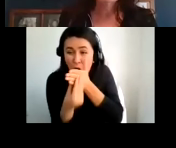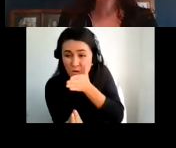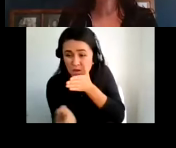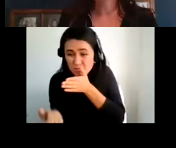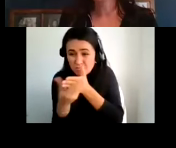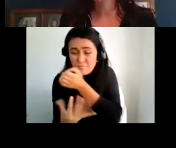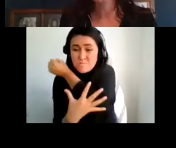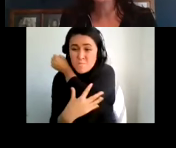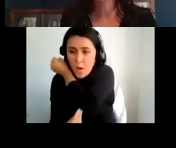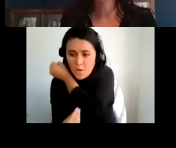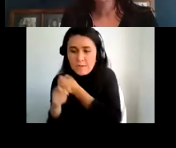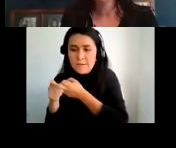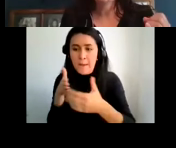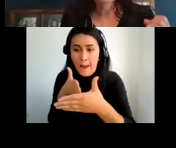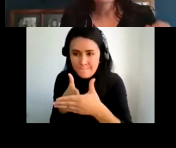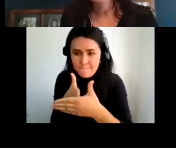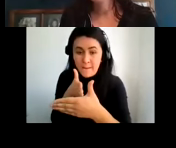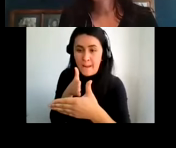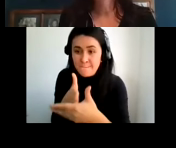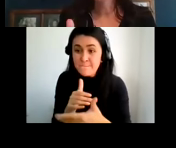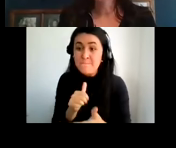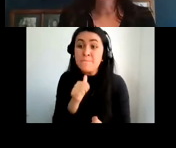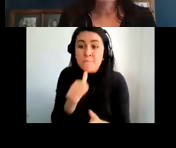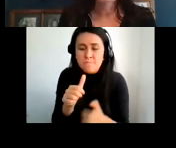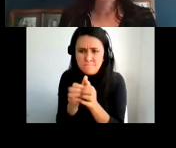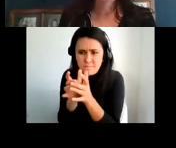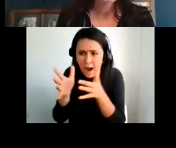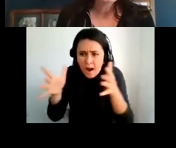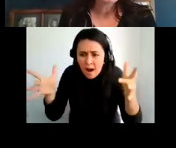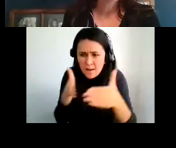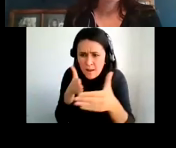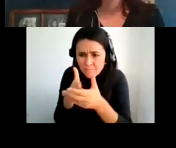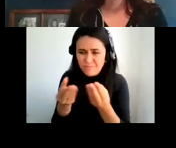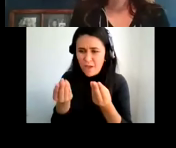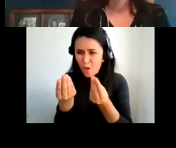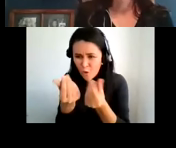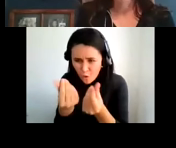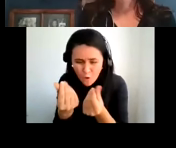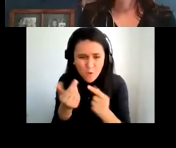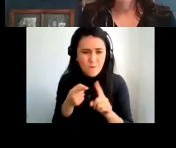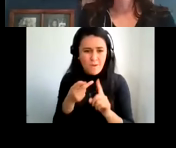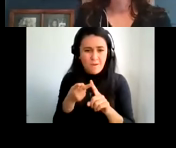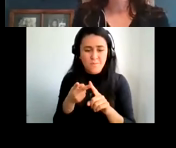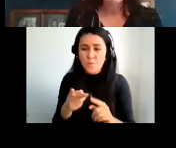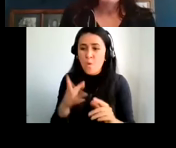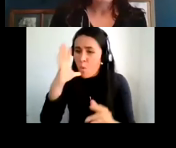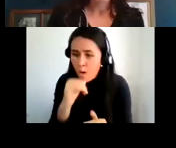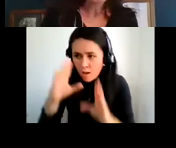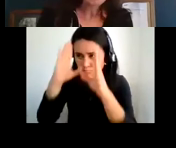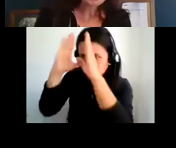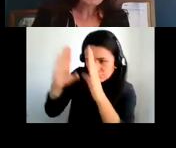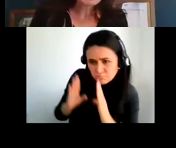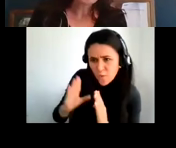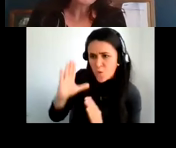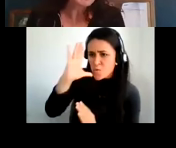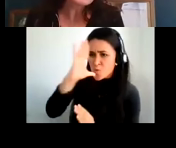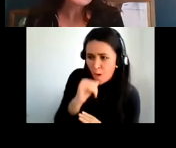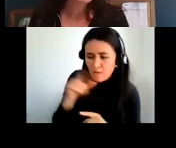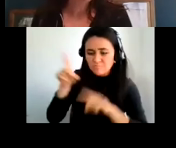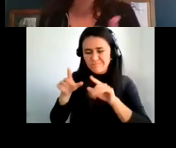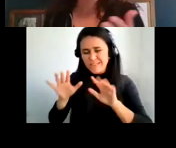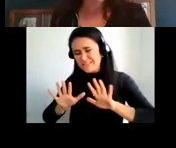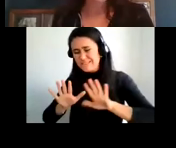most poverty experiences these access barriers in a much more frequent way. And this